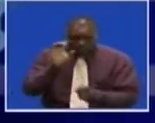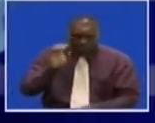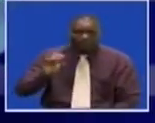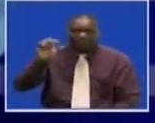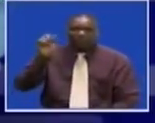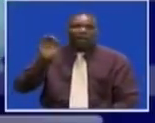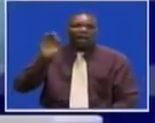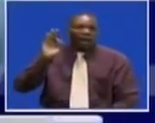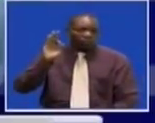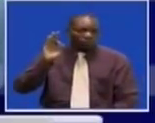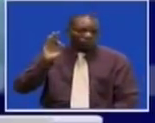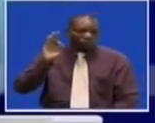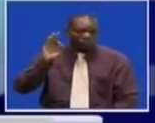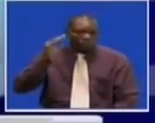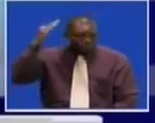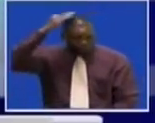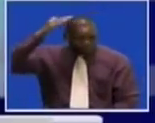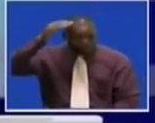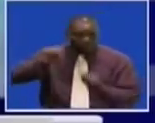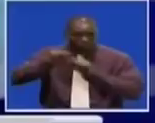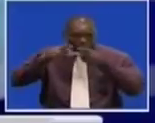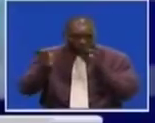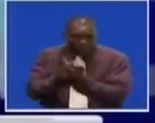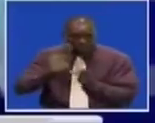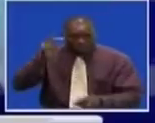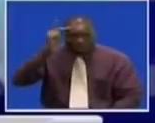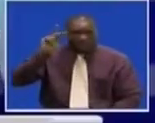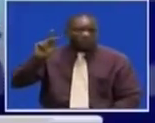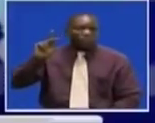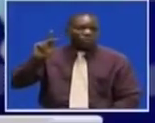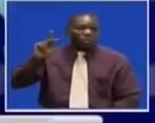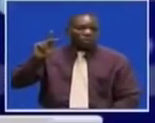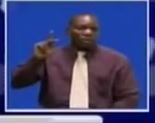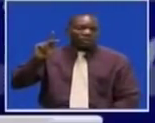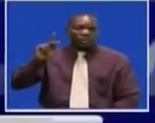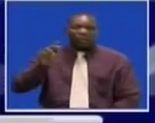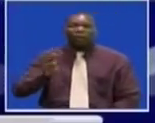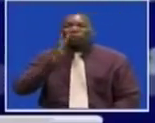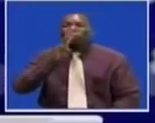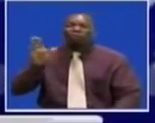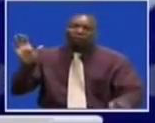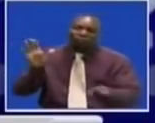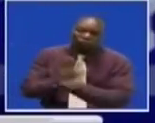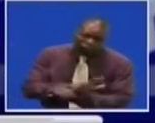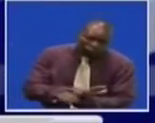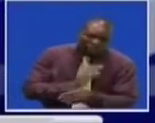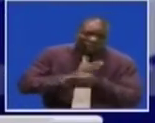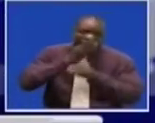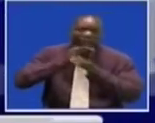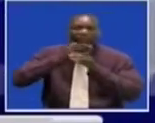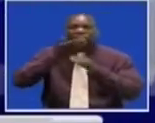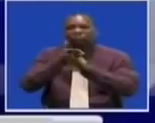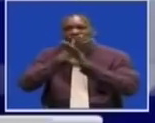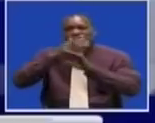match played at Nkana Stadium in Kitwe. Now, with a waterlogged pitch following a heavy downpour earlier,